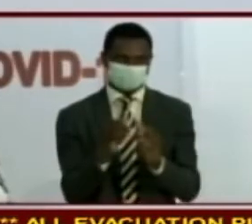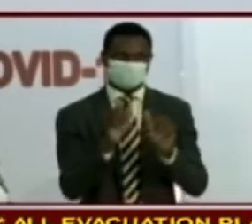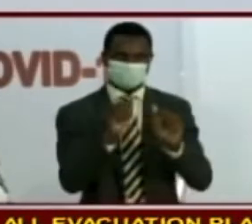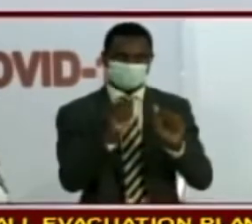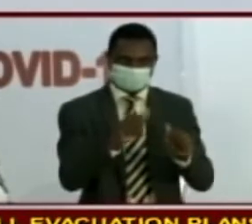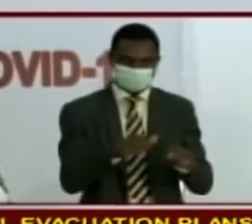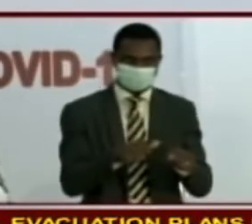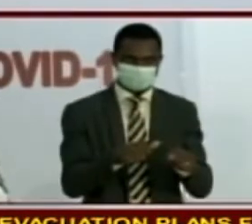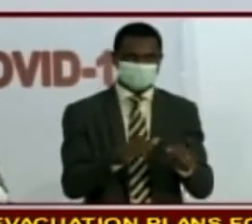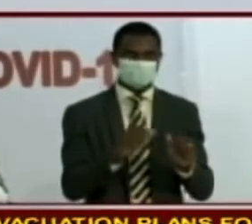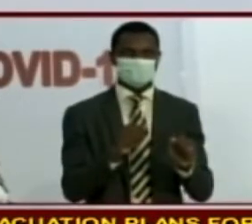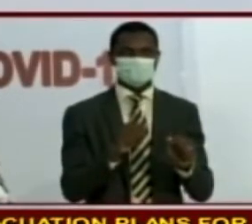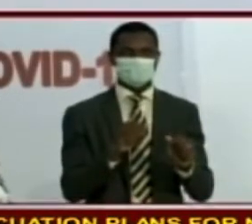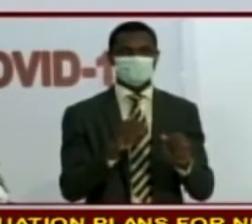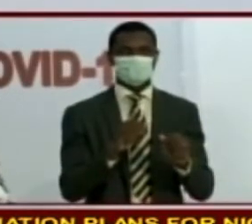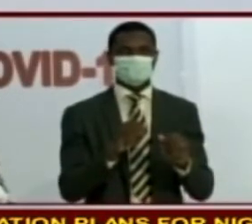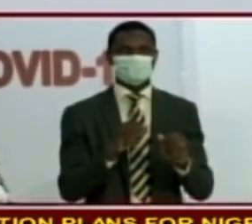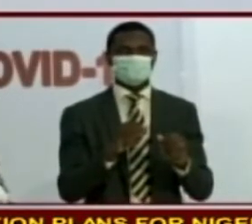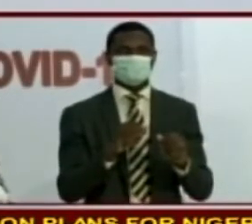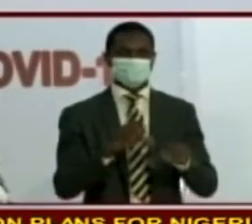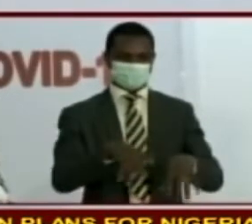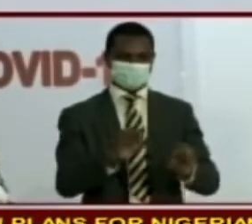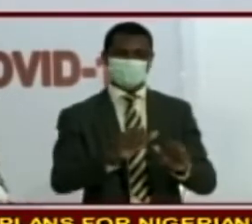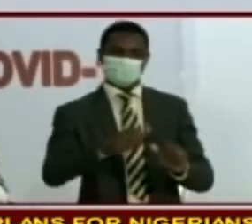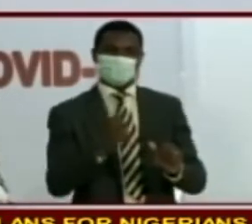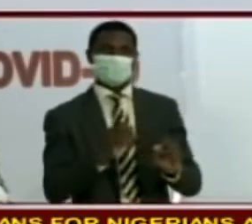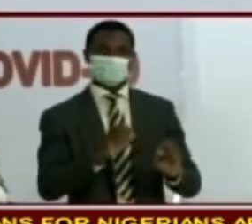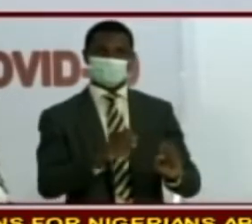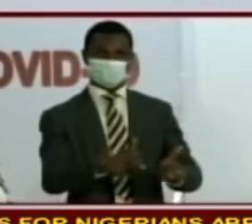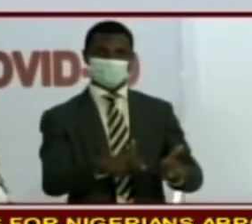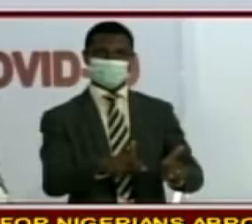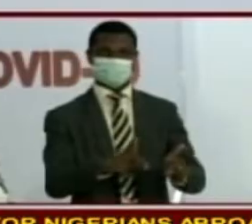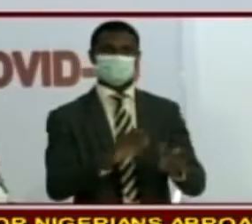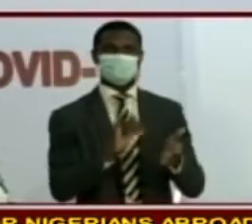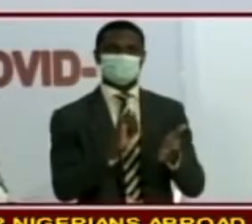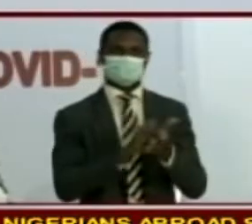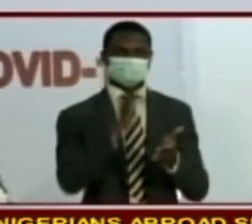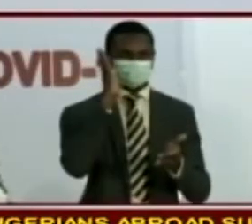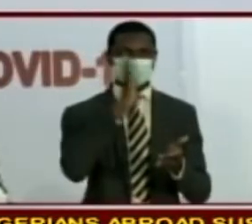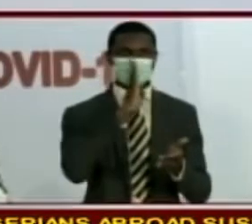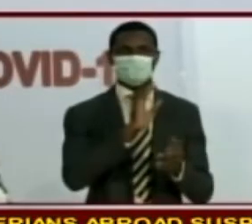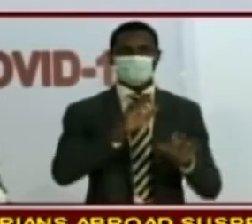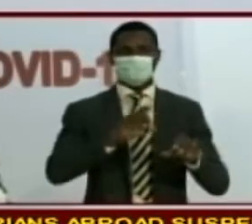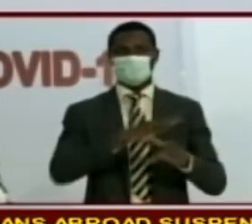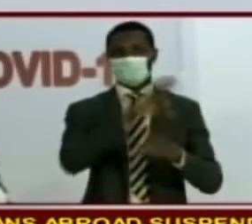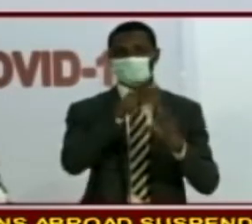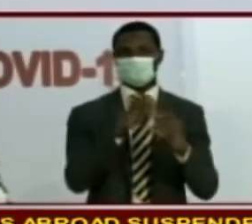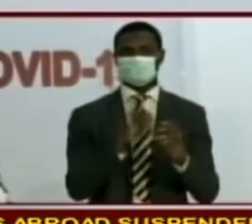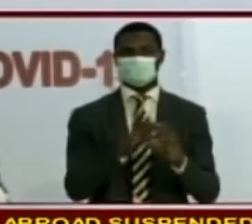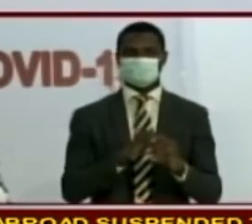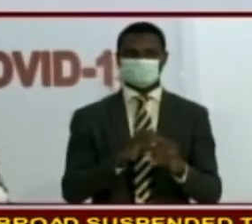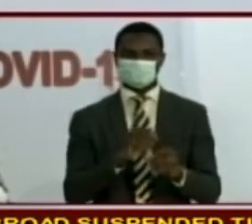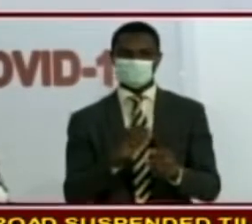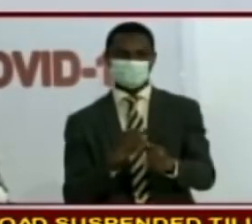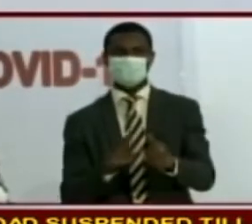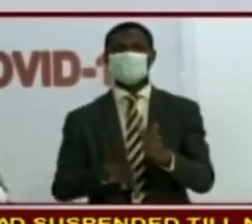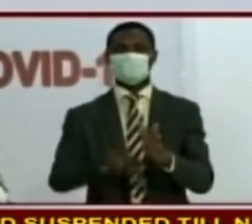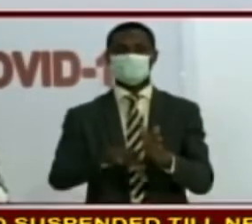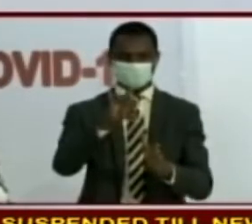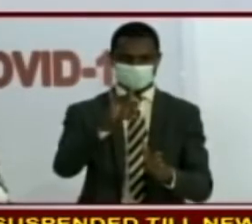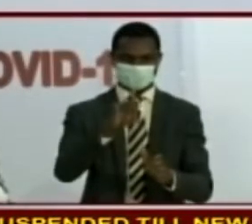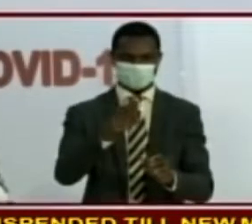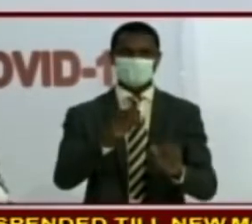and looking at other options that they would be involved in identifying for the